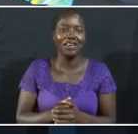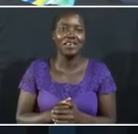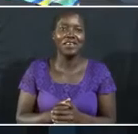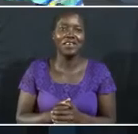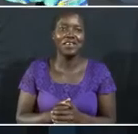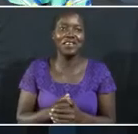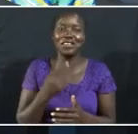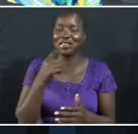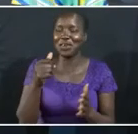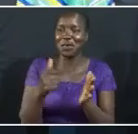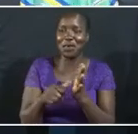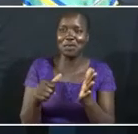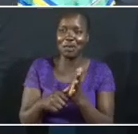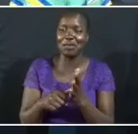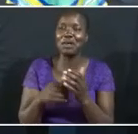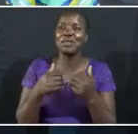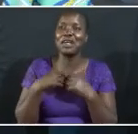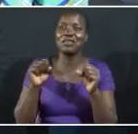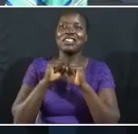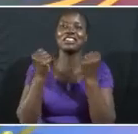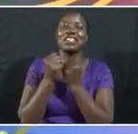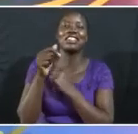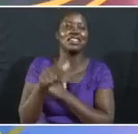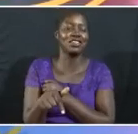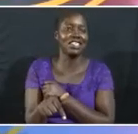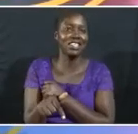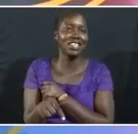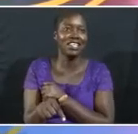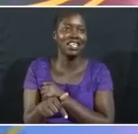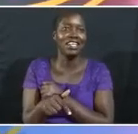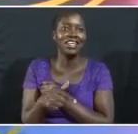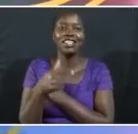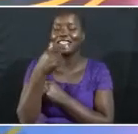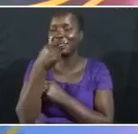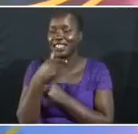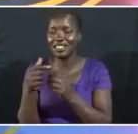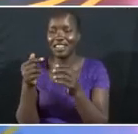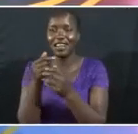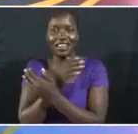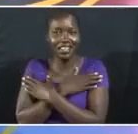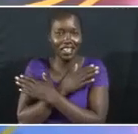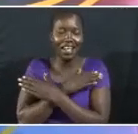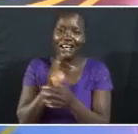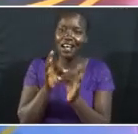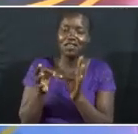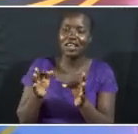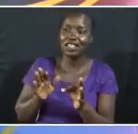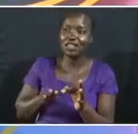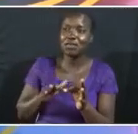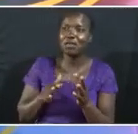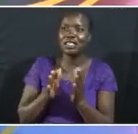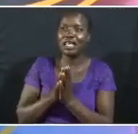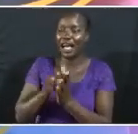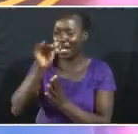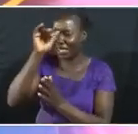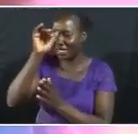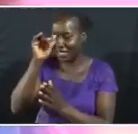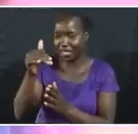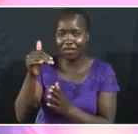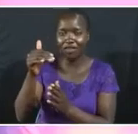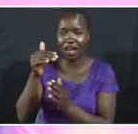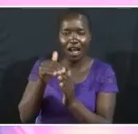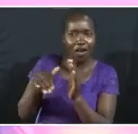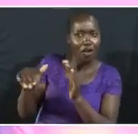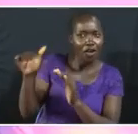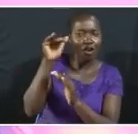Those are the problems we have in society today. Age mates running an affair. And the woman now intellectually is over